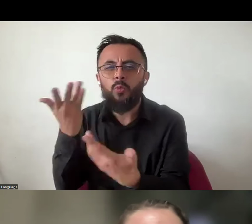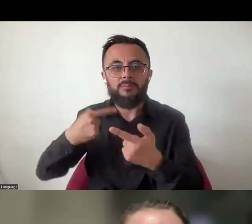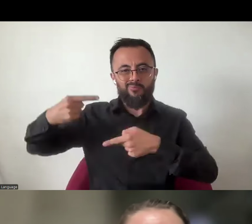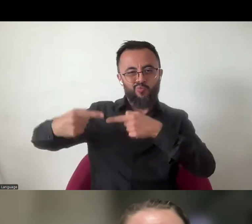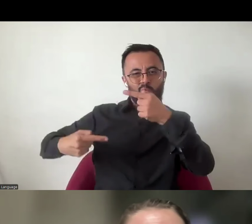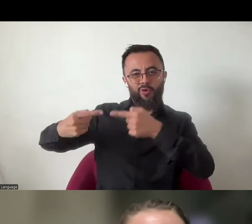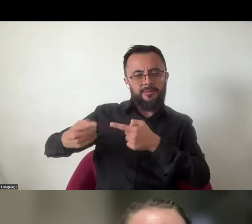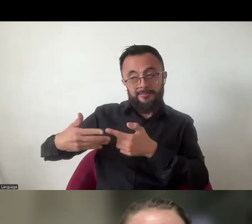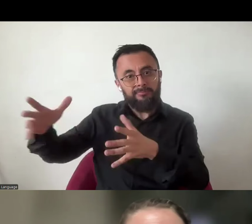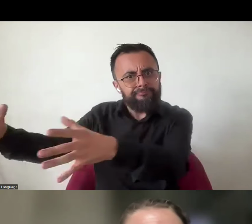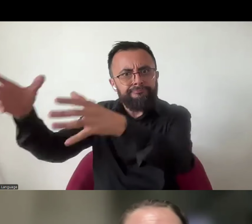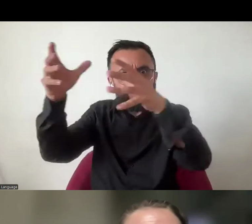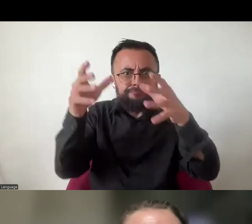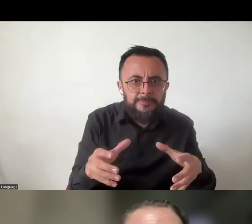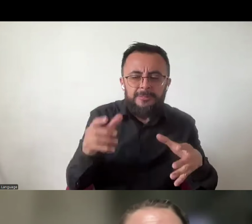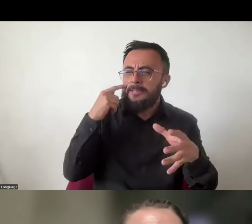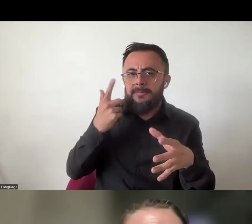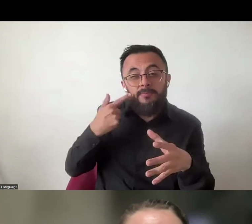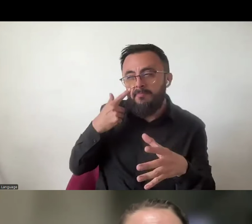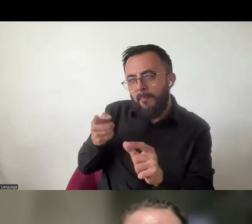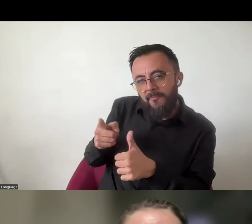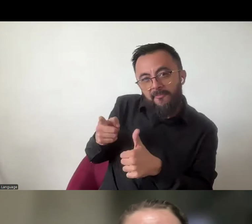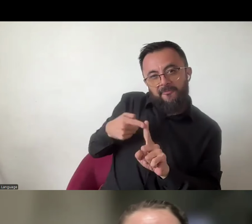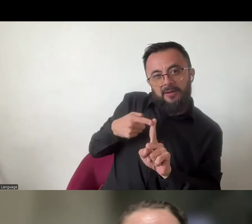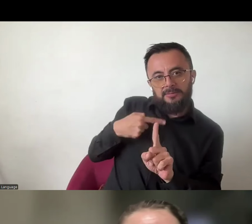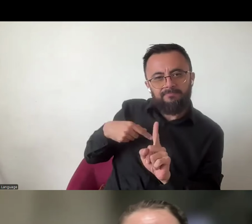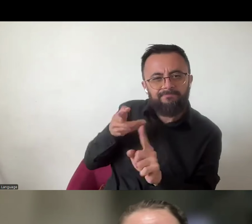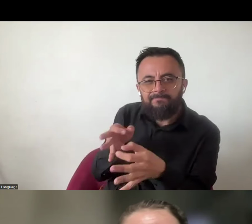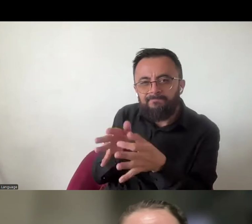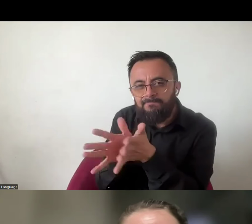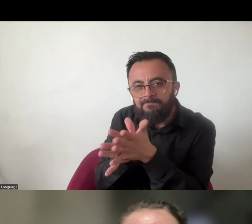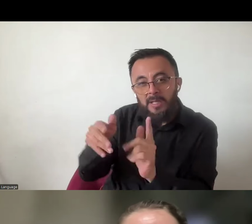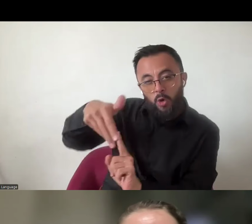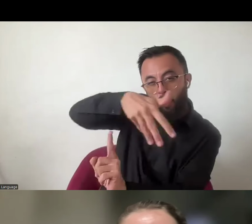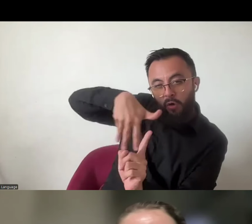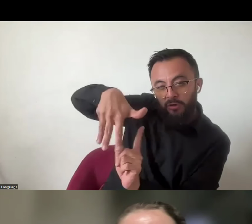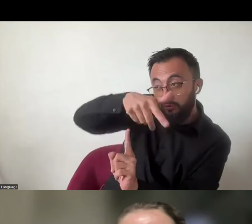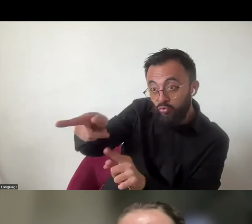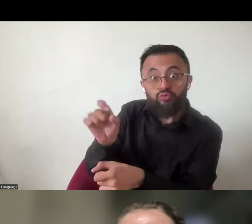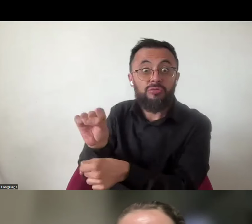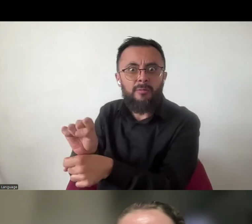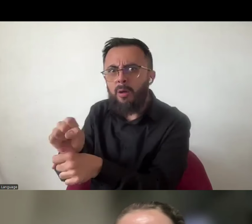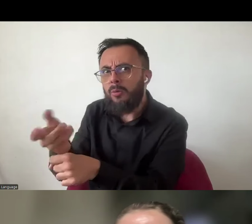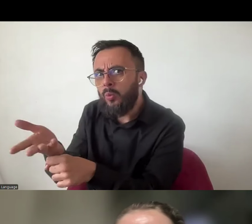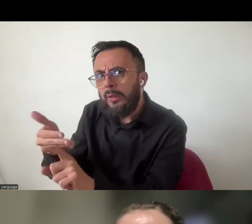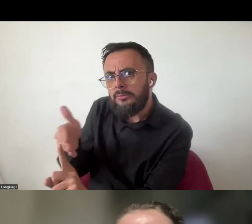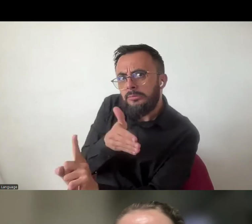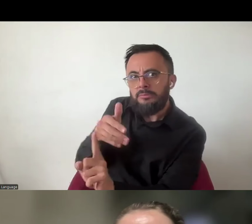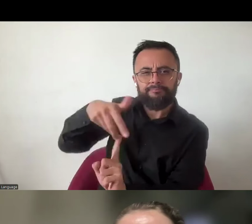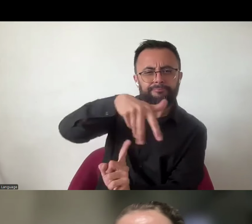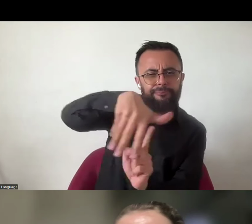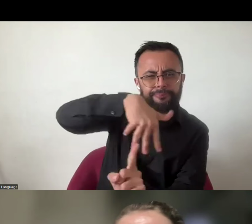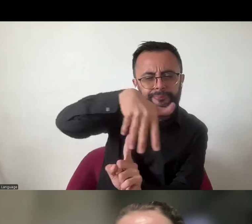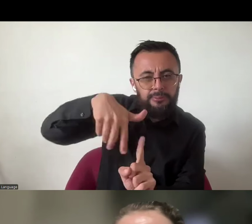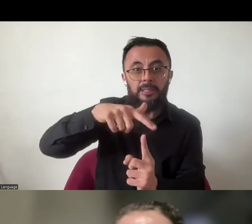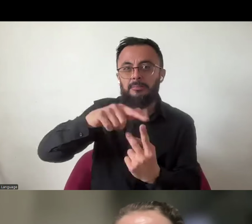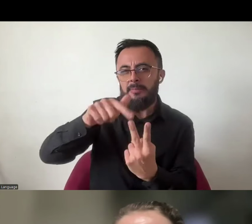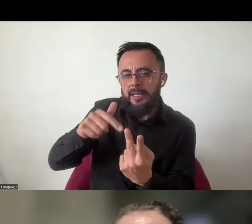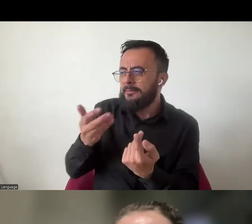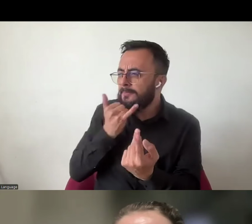your intervention, and particularly when you need to bring several of them around the table and to ensure their support and their commitment. It